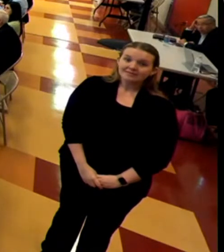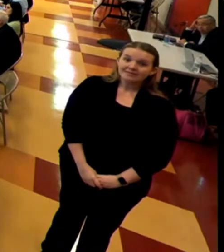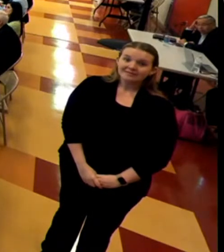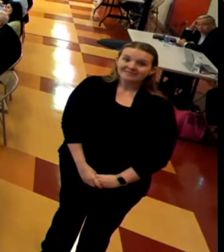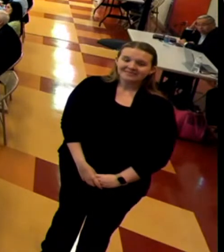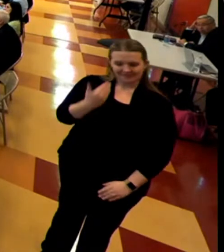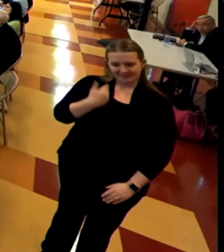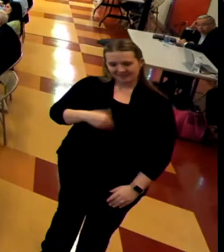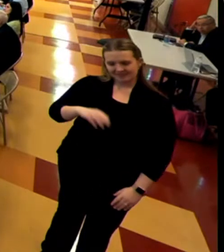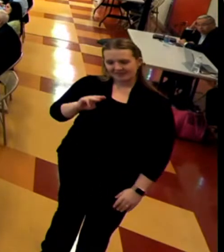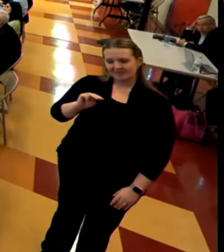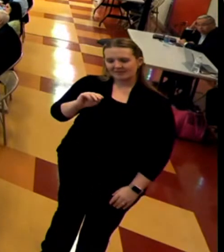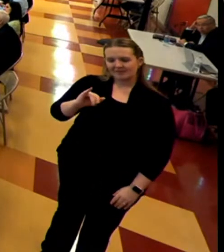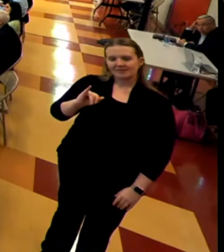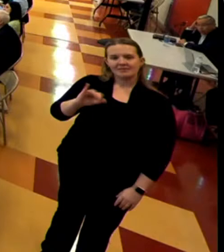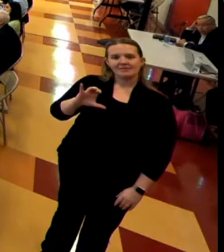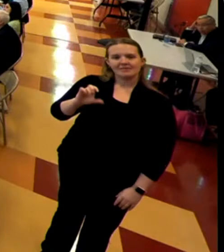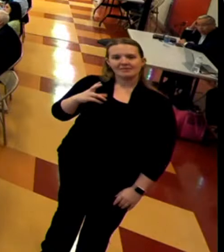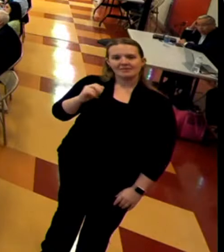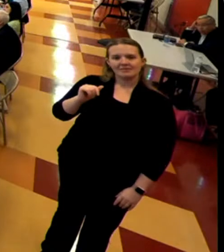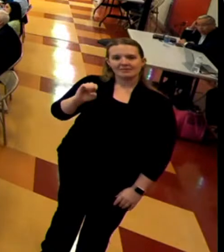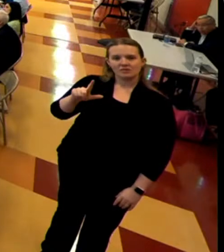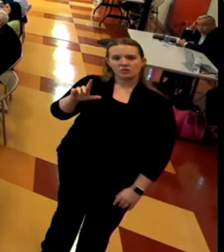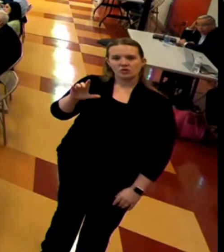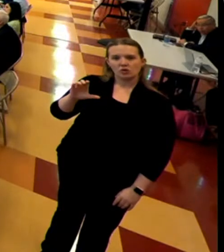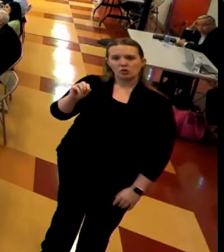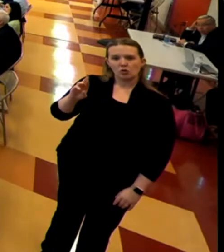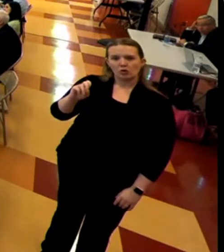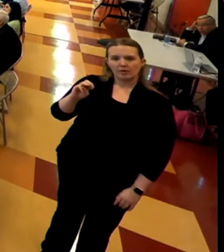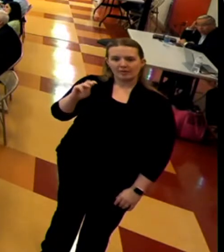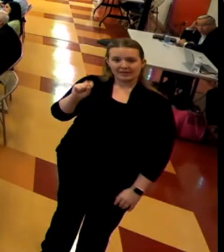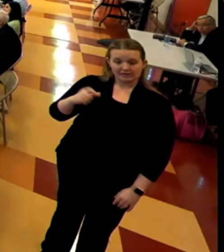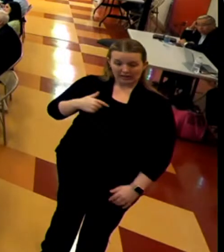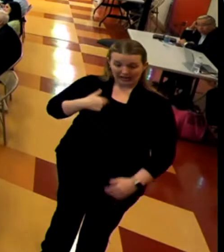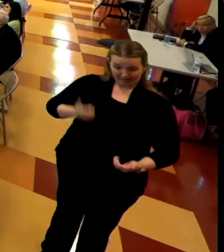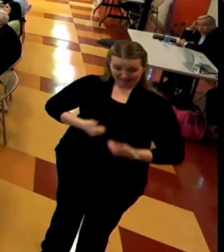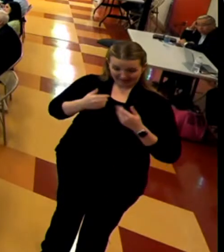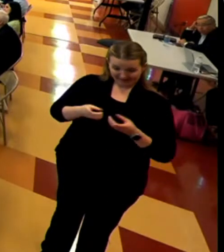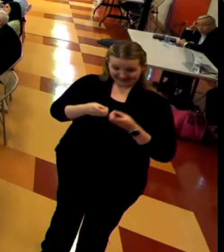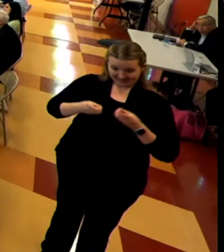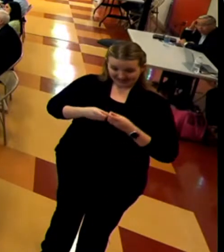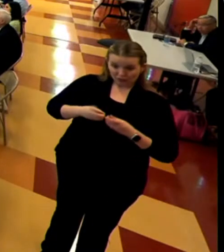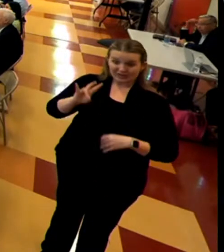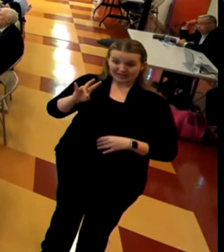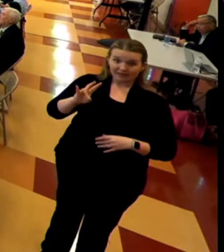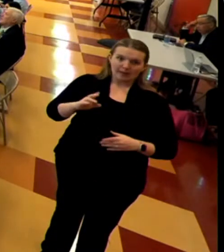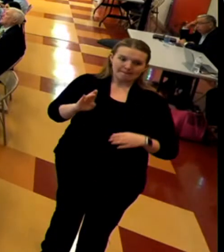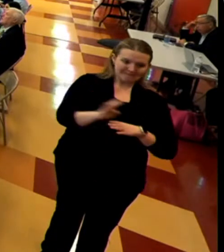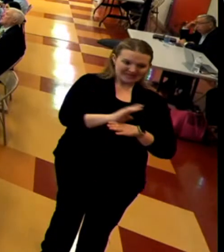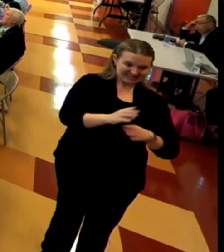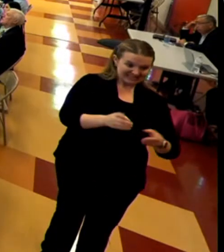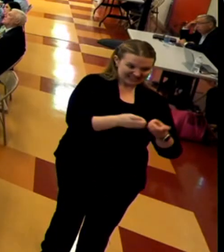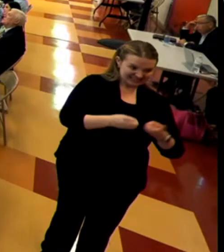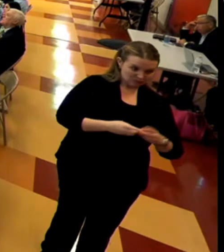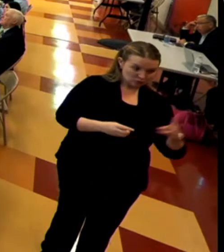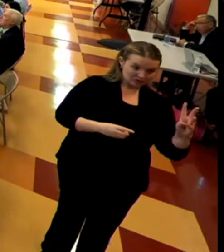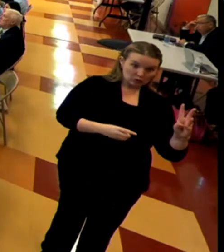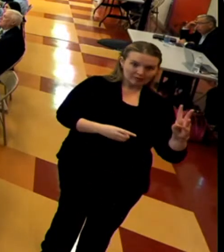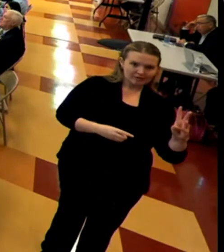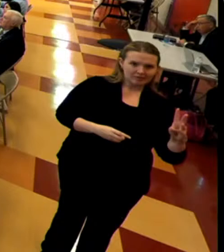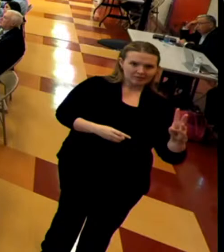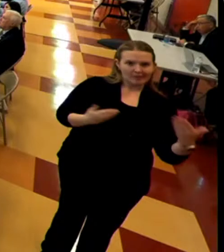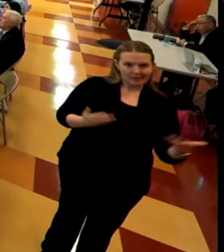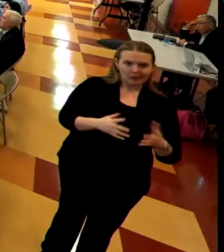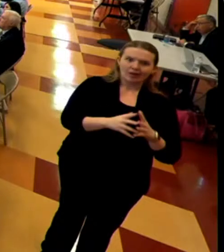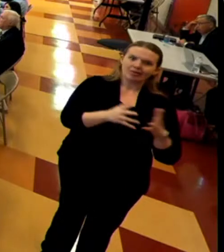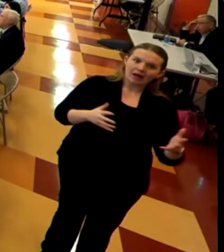My name is Michael Cormans. I live in District 7, but my business is in District 6. So I spend a lot of time out here, and I've got to